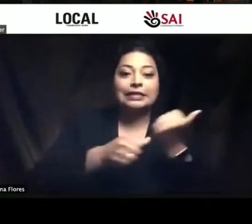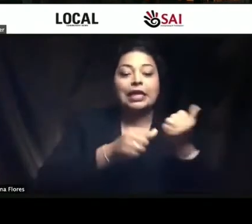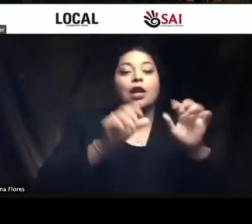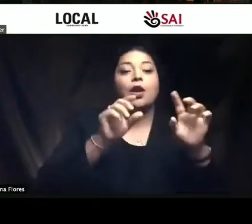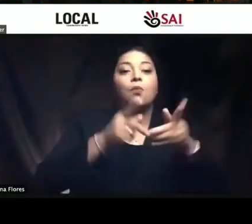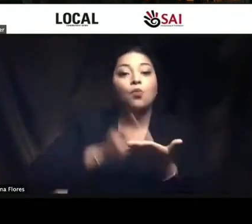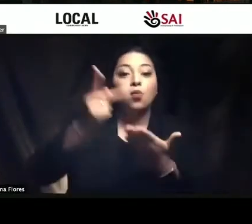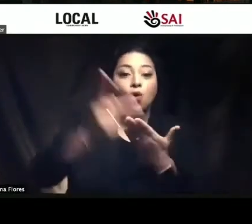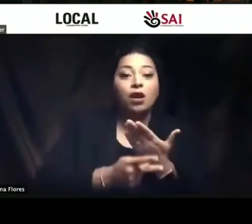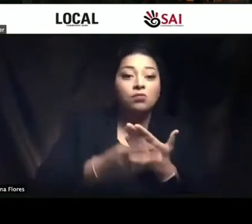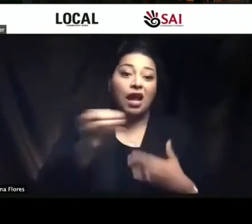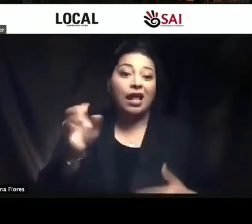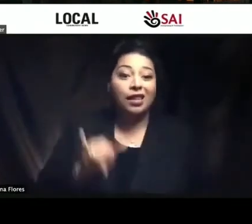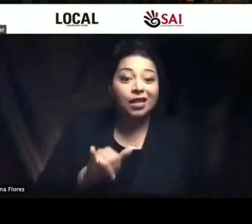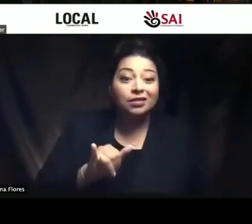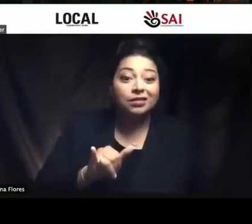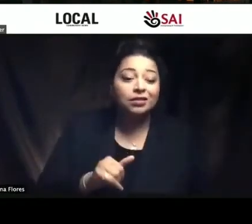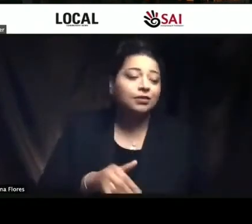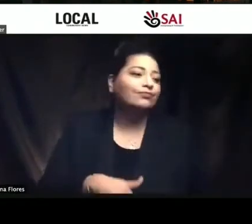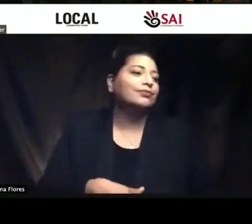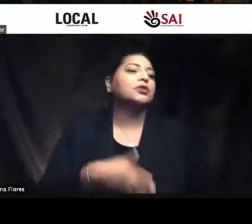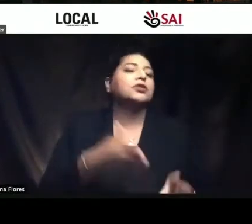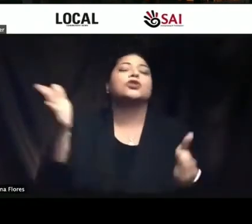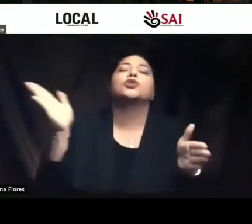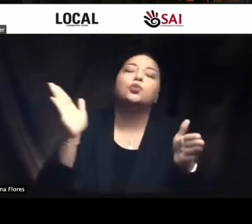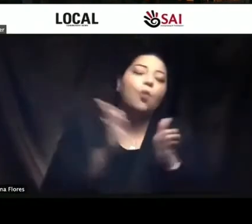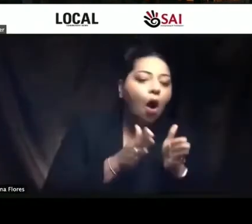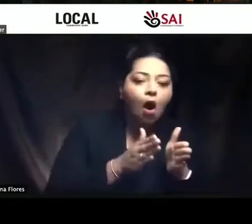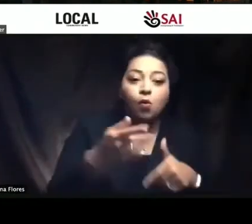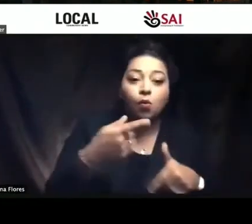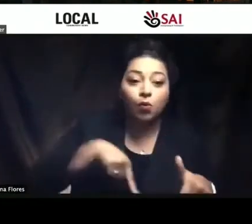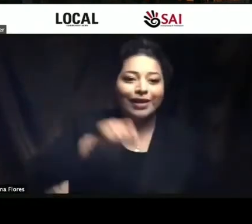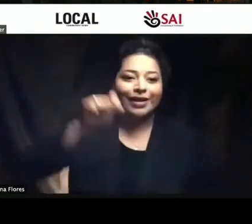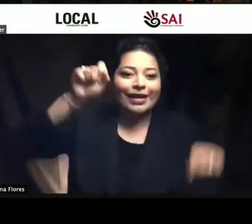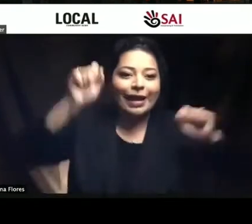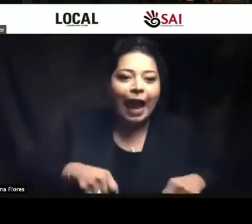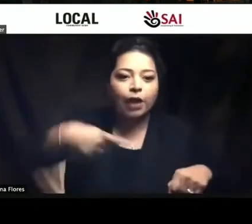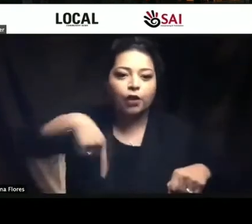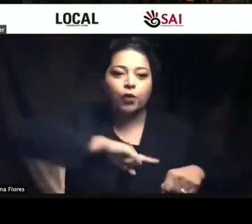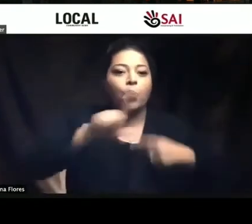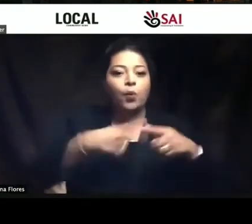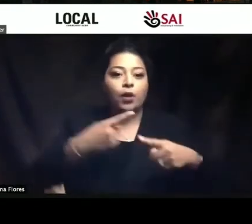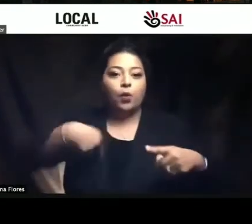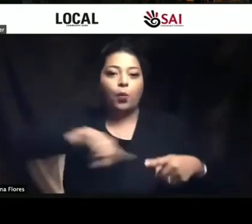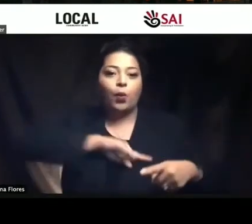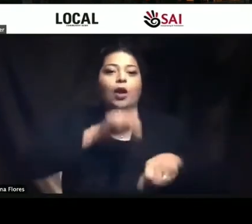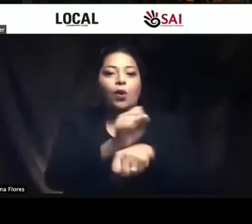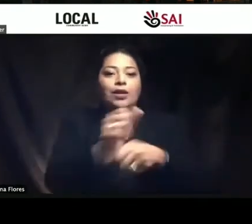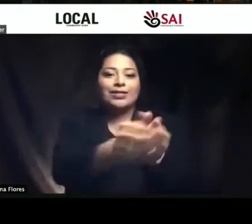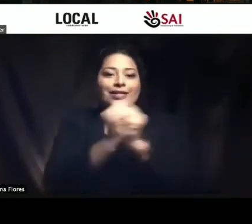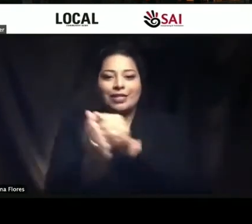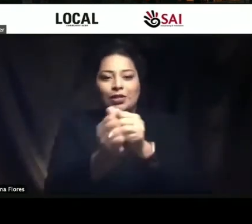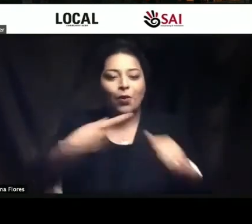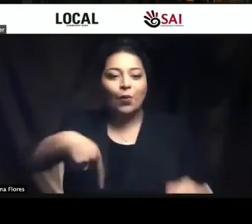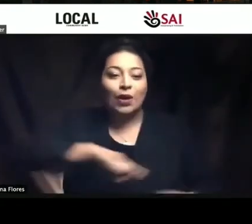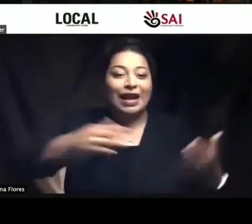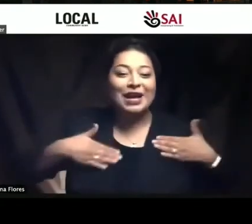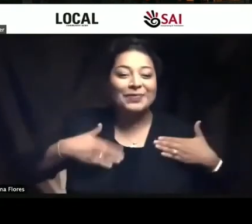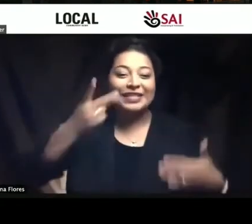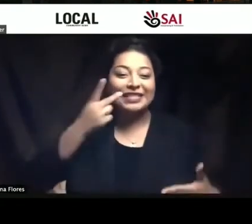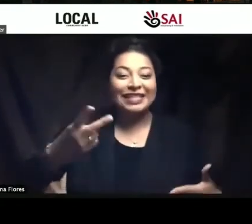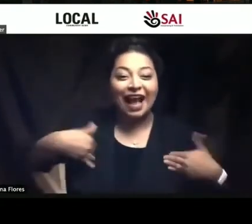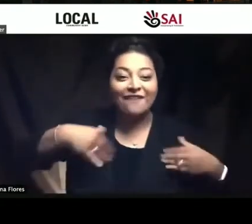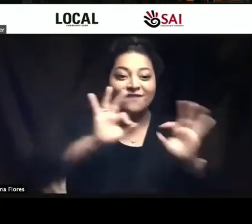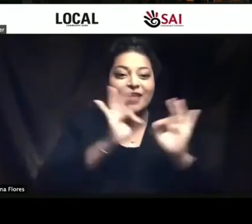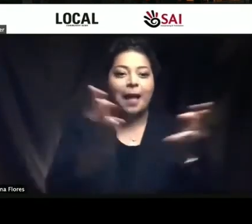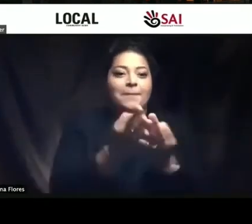And even though that's just a mile mark of what we can do when we work together, we are so happy to see that we continue to have our families